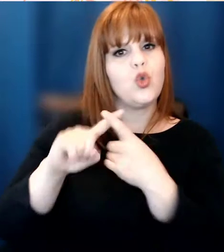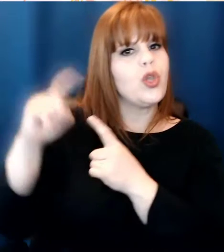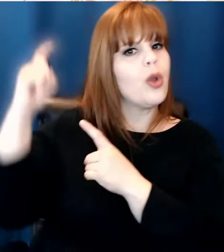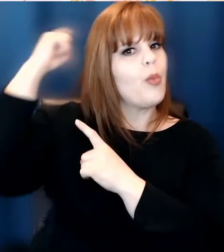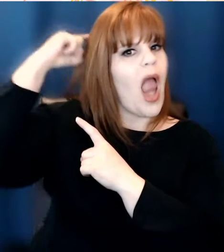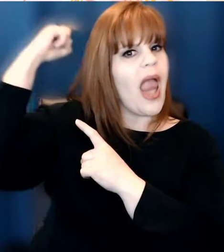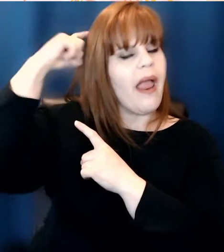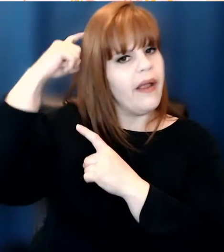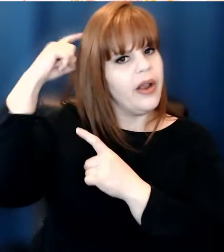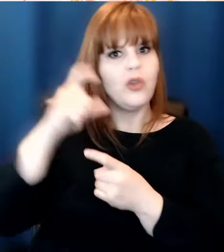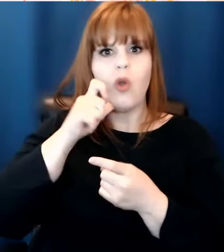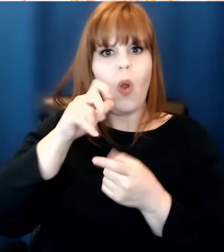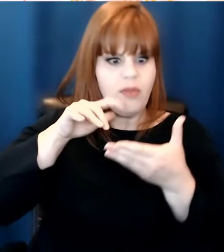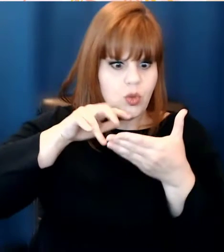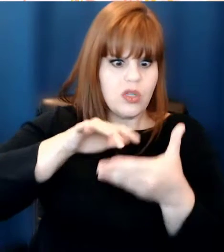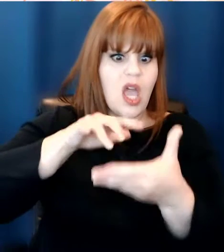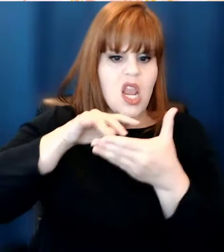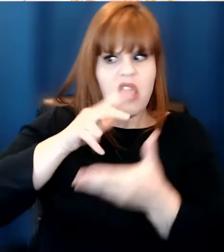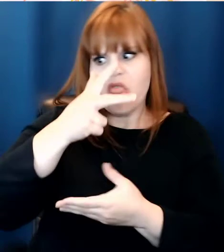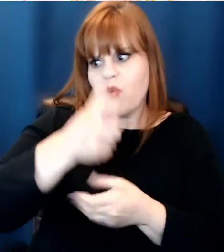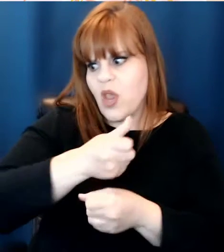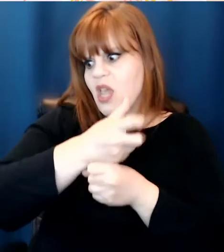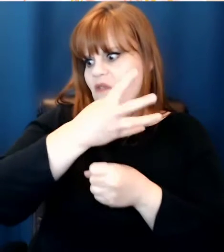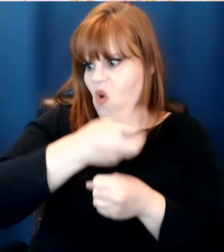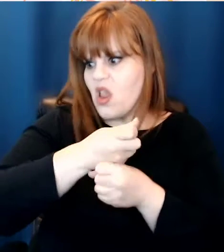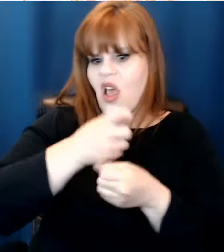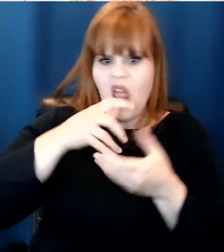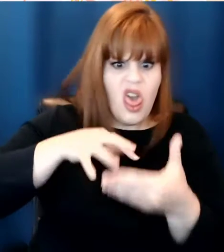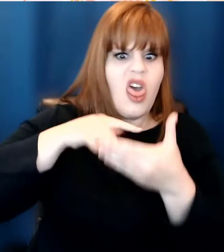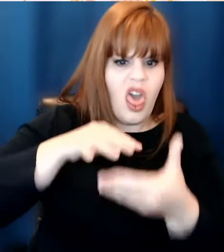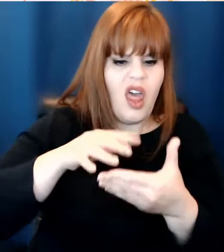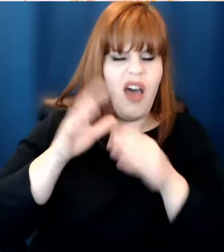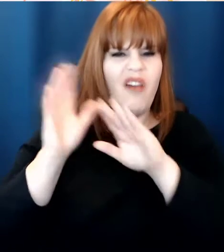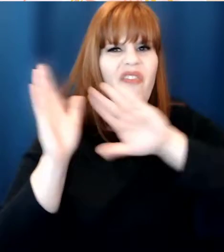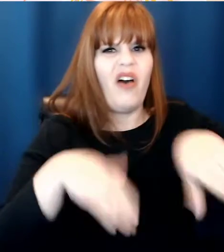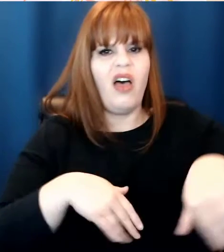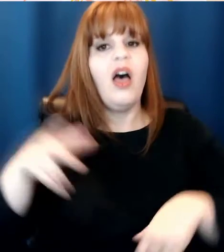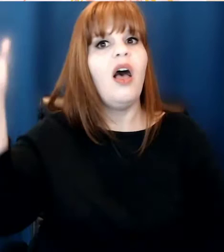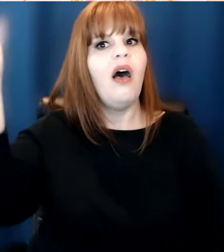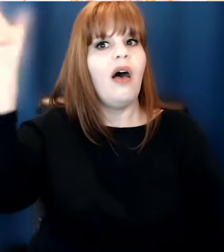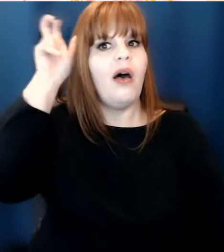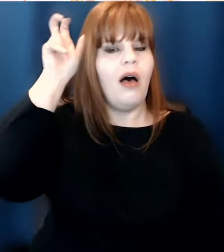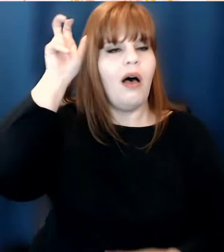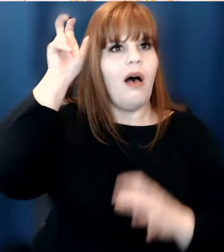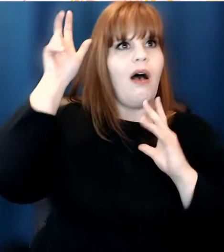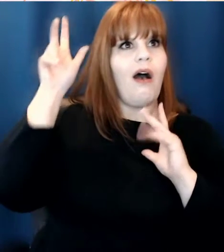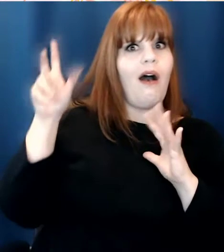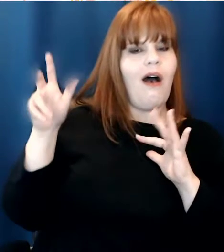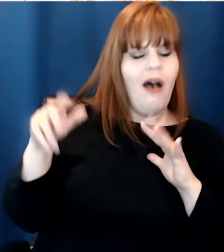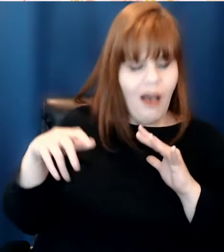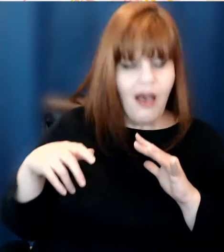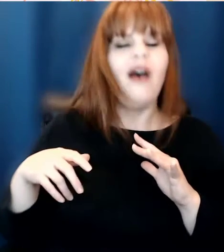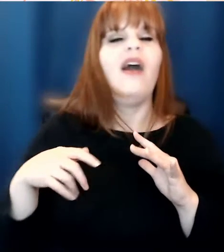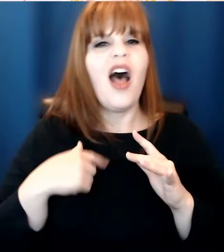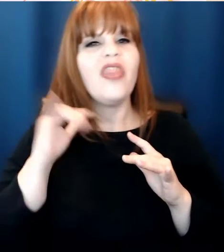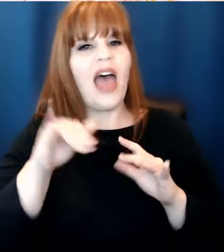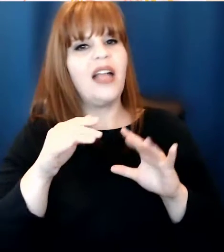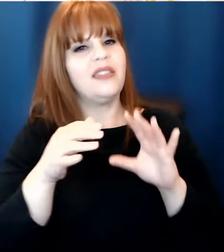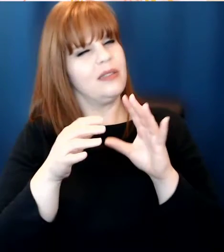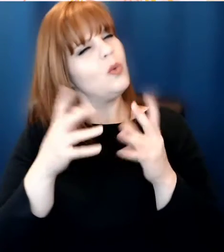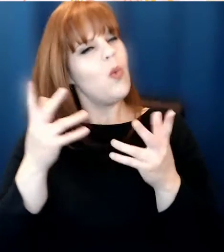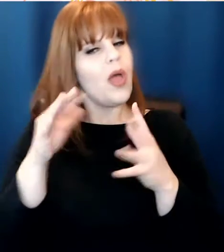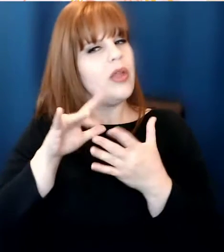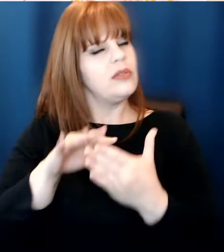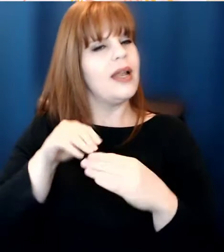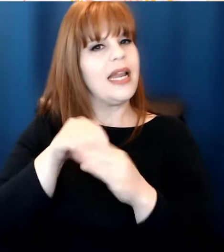to study for like 3-4 years. So that's kind of some of the innovation in the field that's going on right now. But as I mentioned